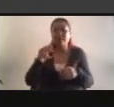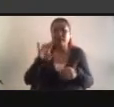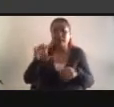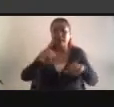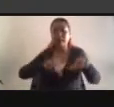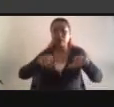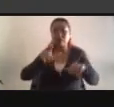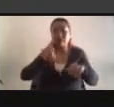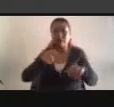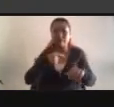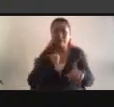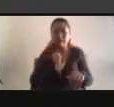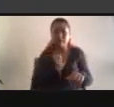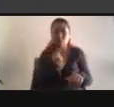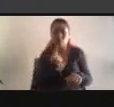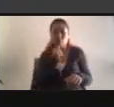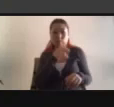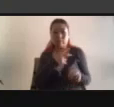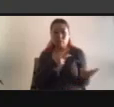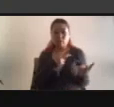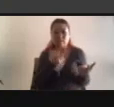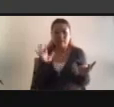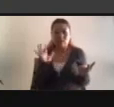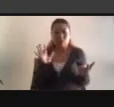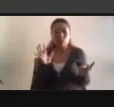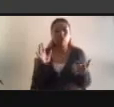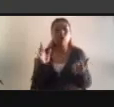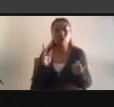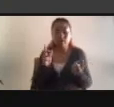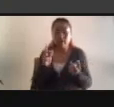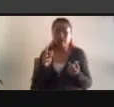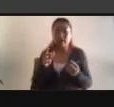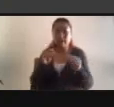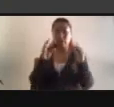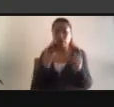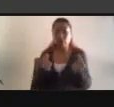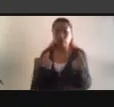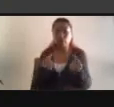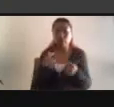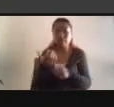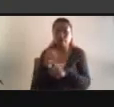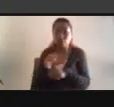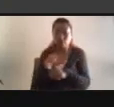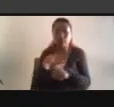room on the first day of class and made everyone rearrange so that I and the